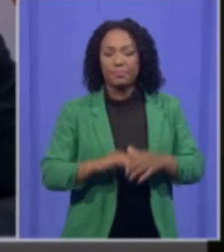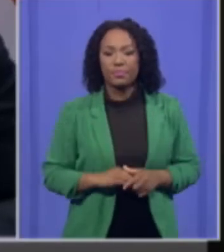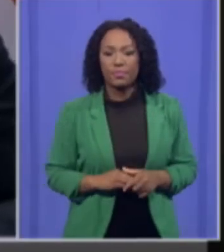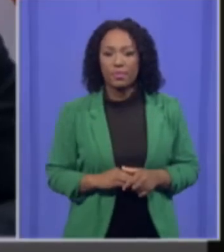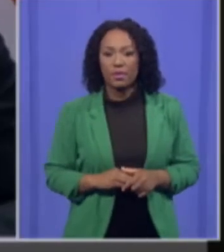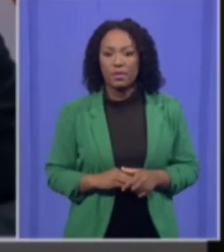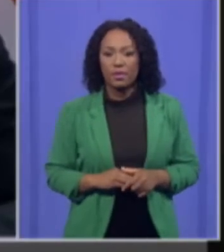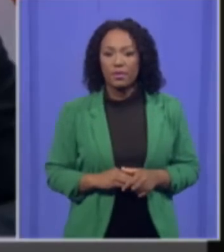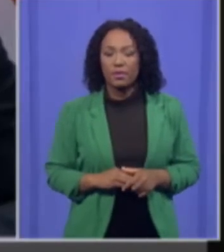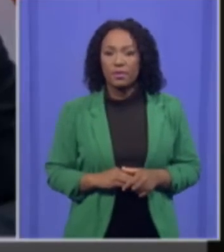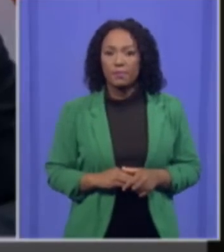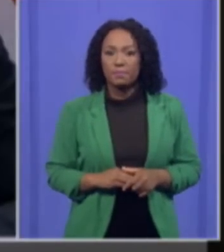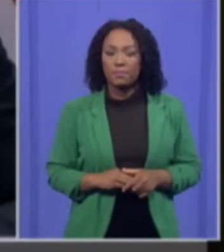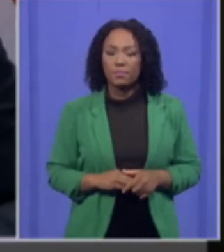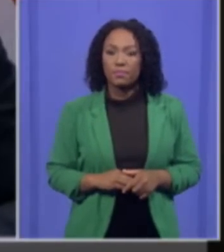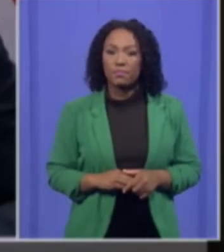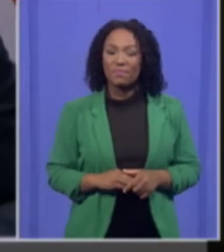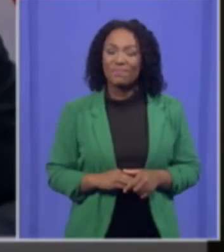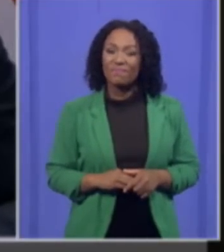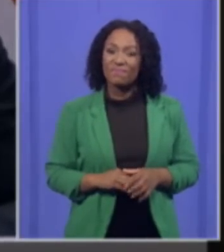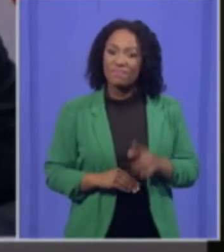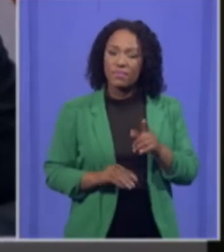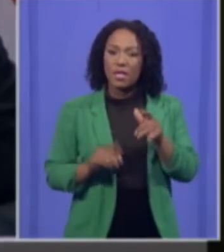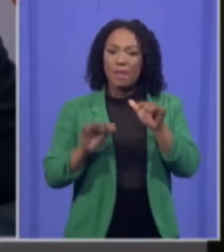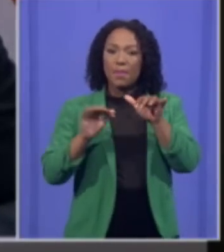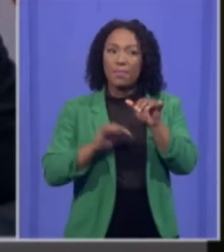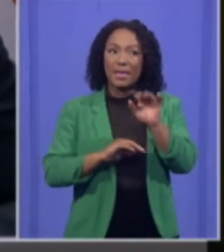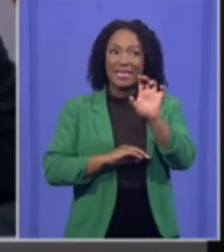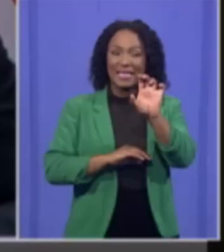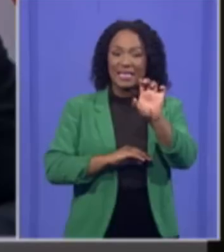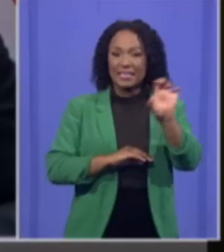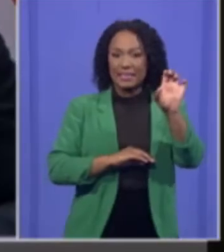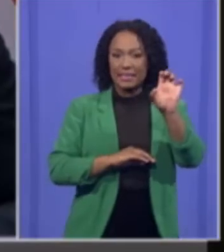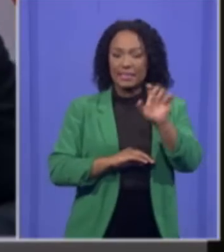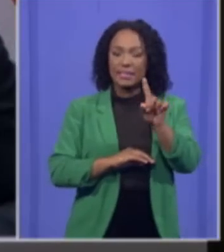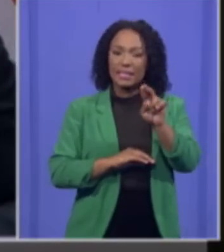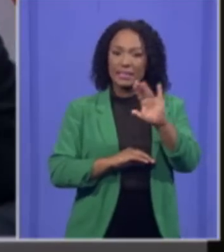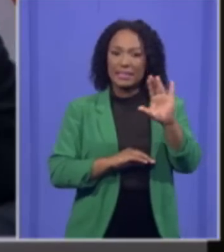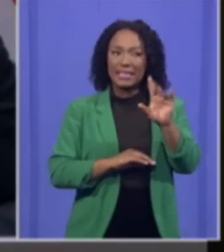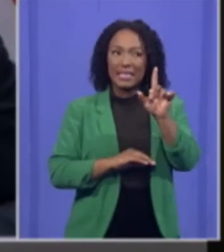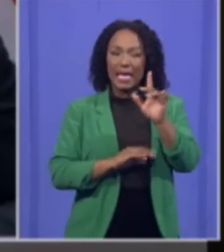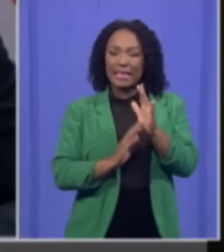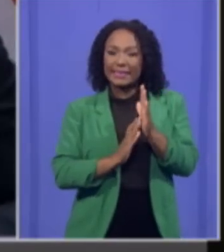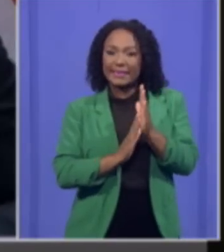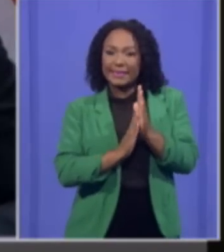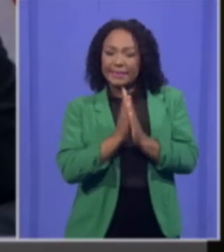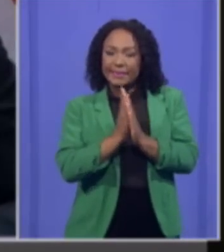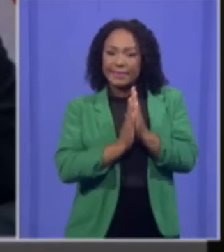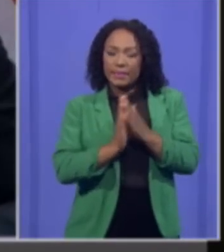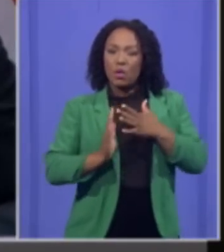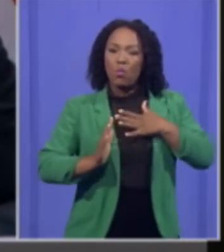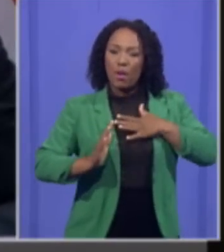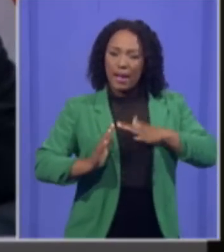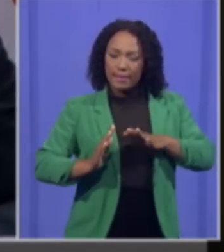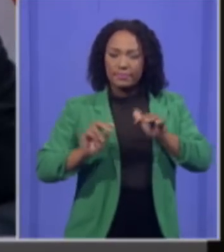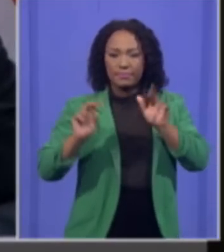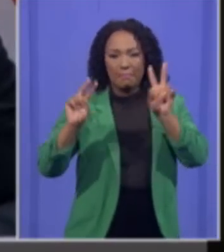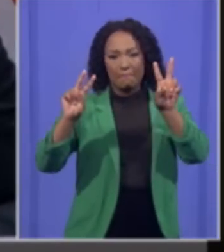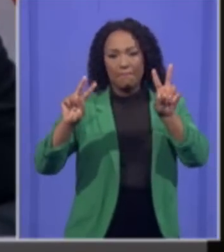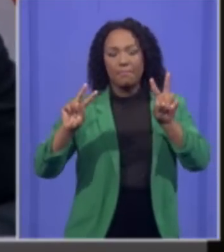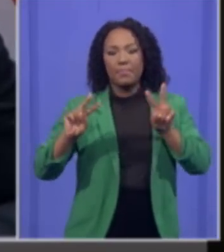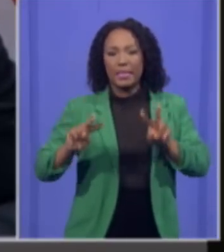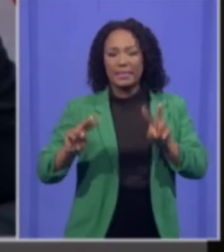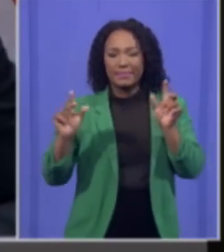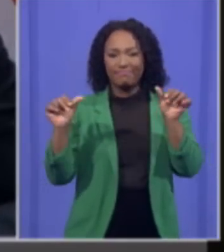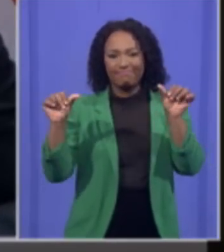The people of the Eastern Democratic Republic of Congo are yearning for peace and normality. We dare not fail them. We have to continue to act